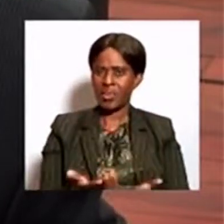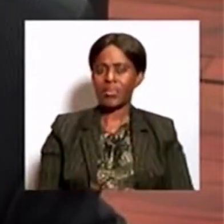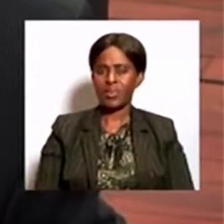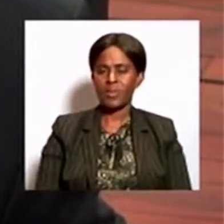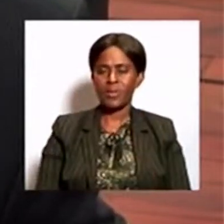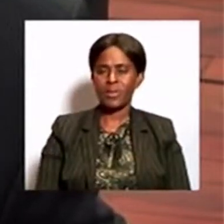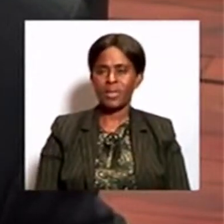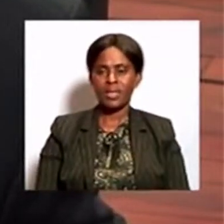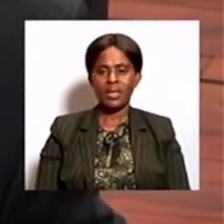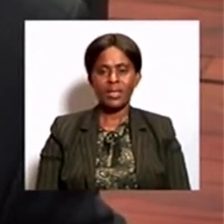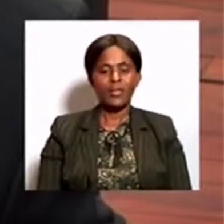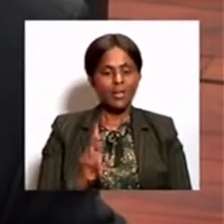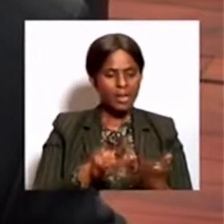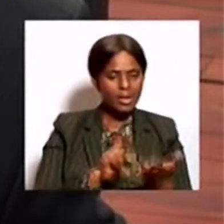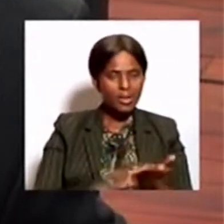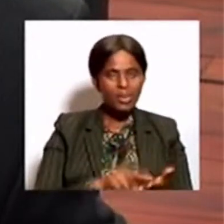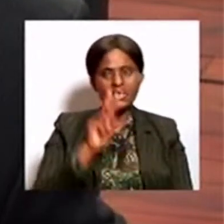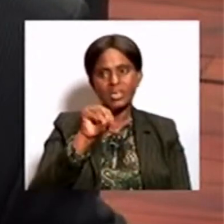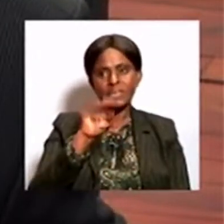You don't record mileage.